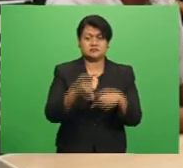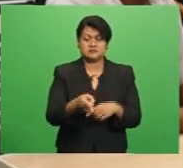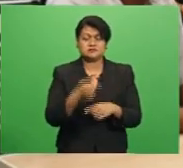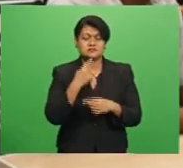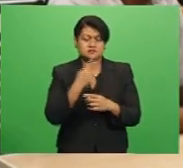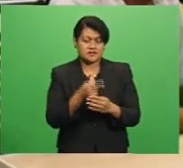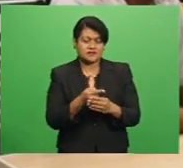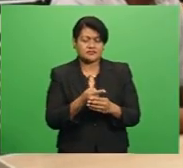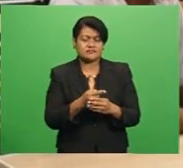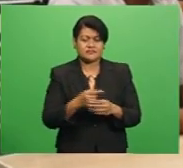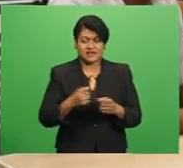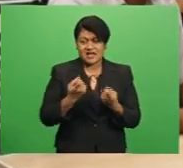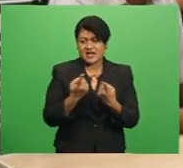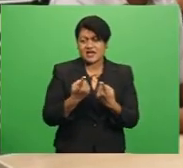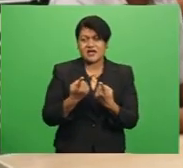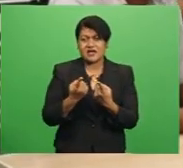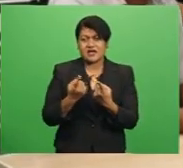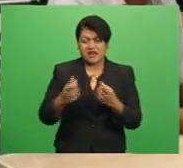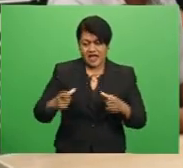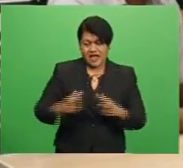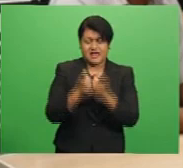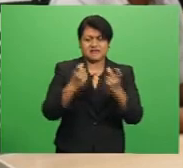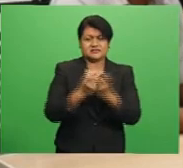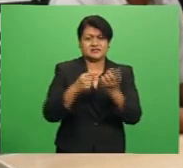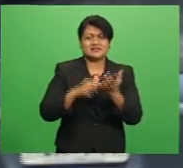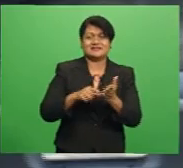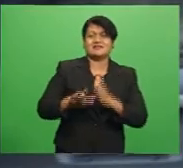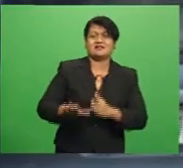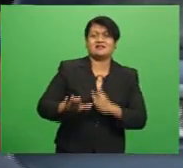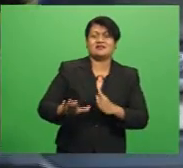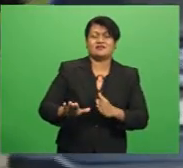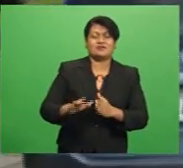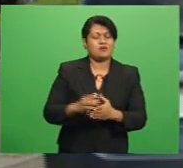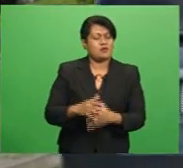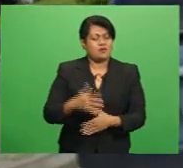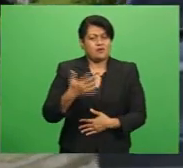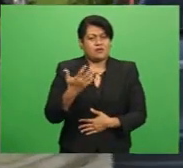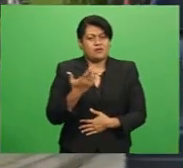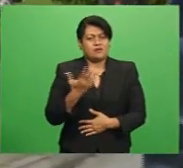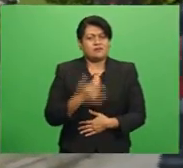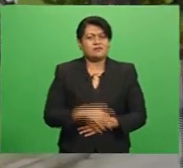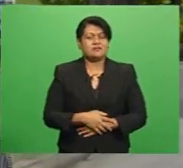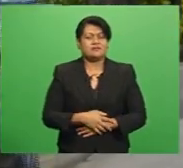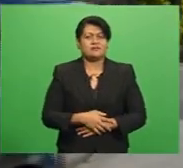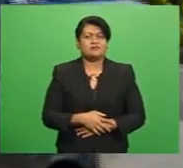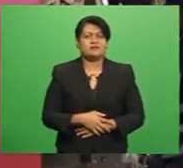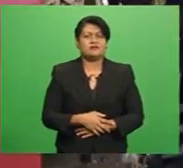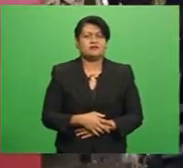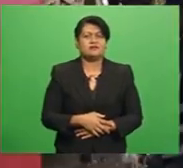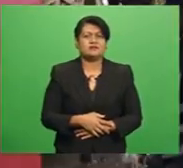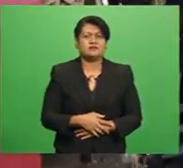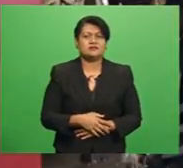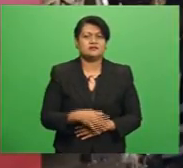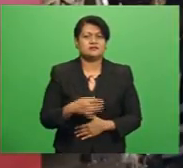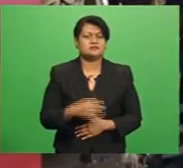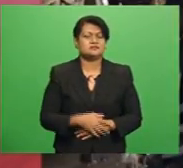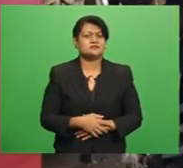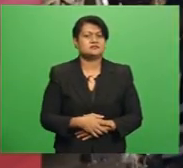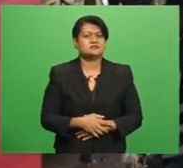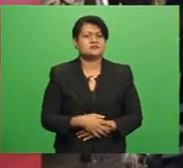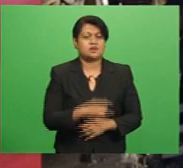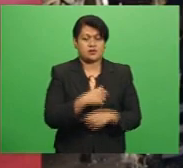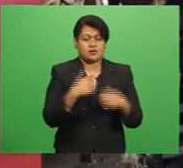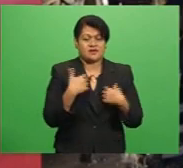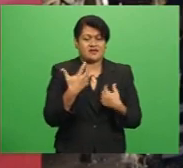recent fatal accidents in Te Level raises alarm bells. From the 23rd of December, we have had